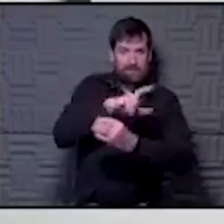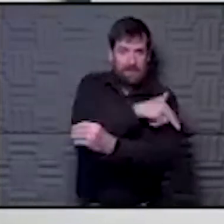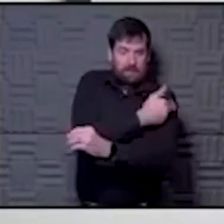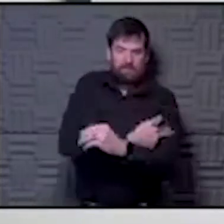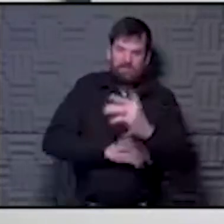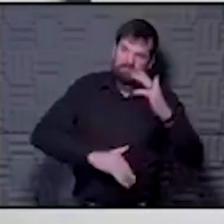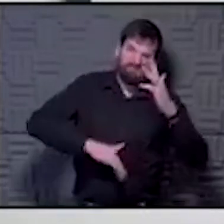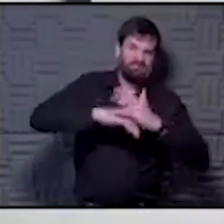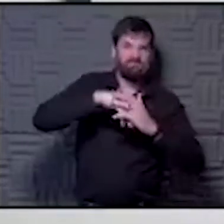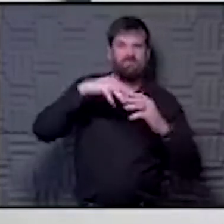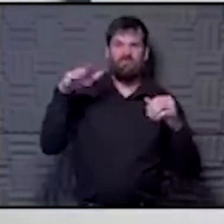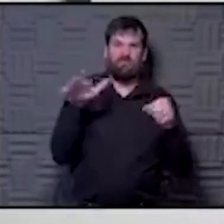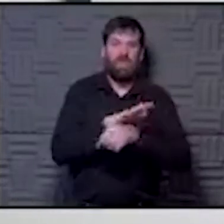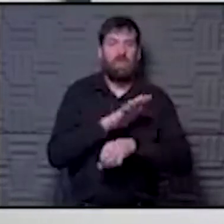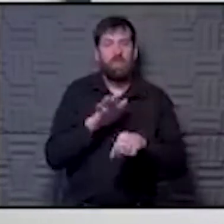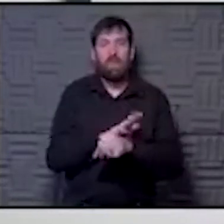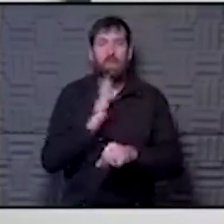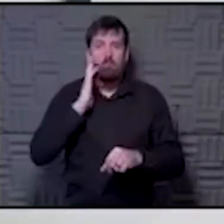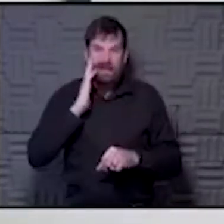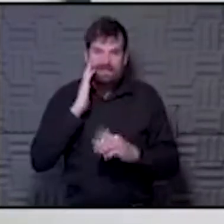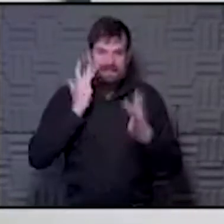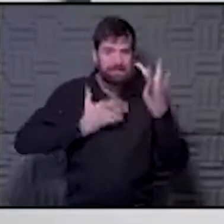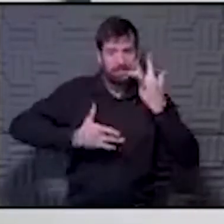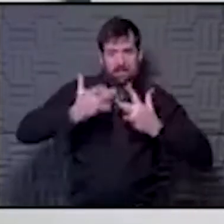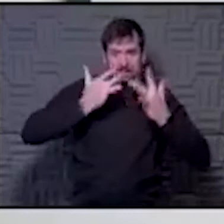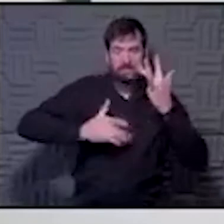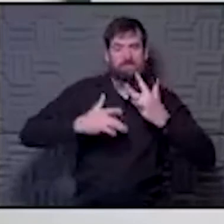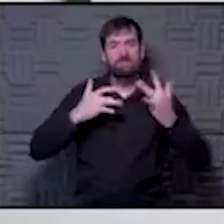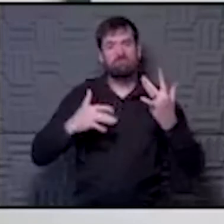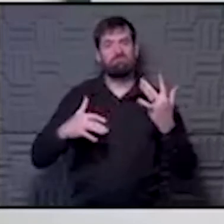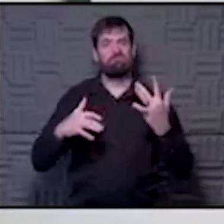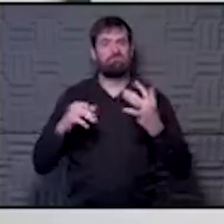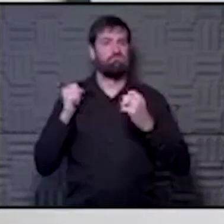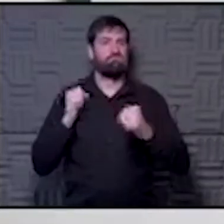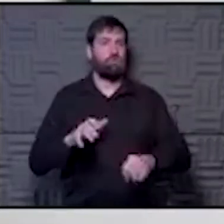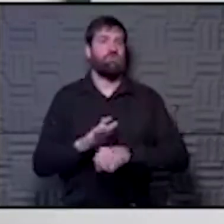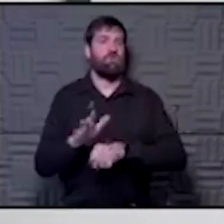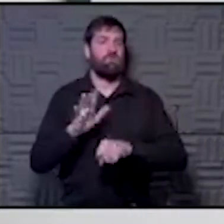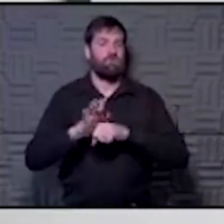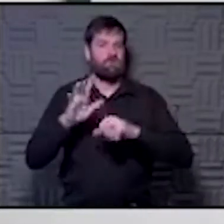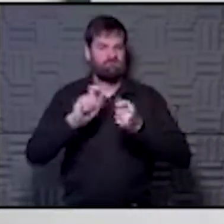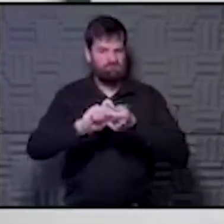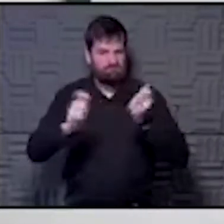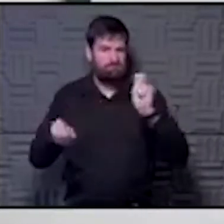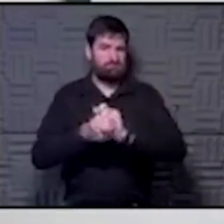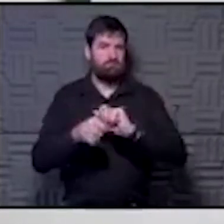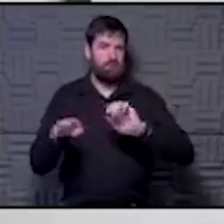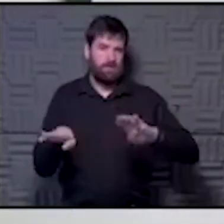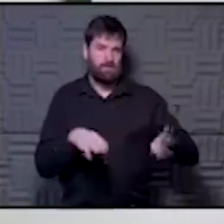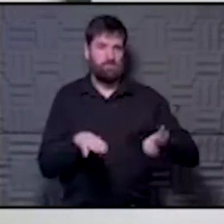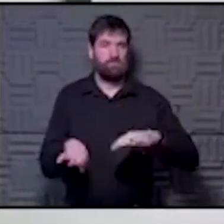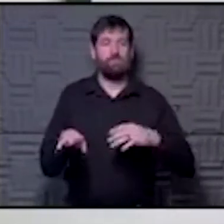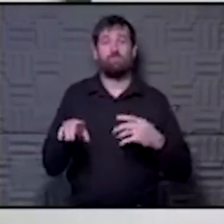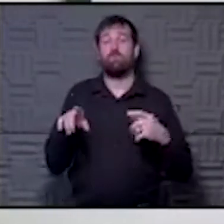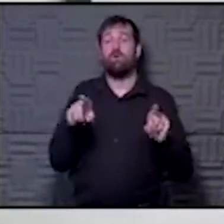beds available and those kinds of numbers has been strong enough to influence behavior. I think it's also, to a part of the conversation before, has influenced